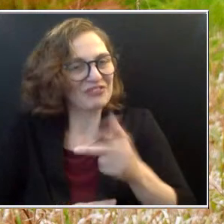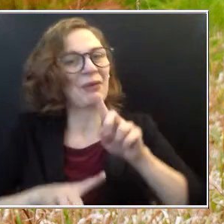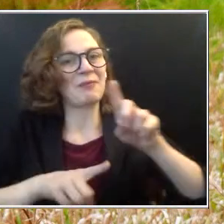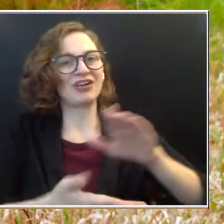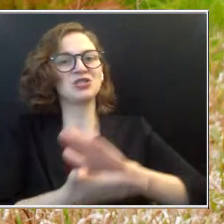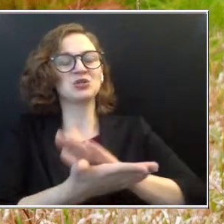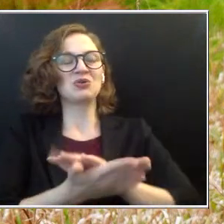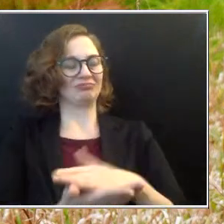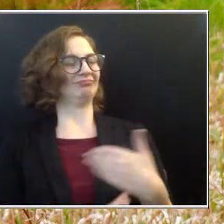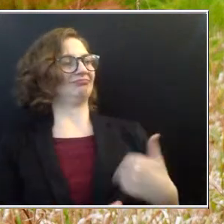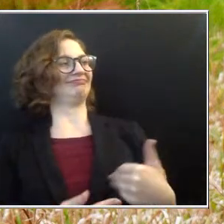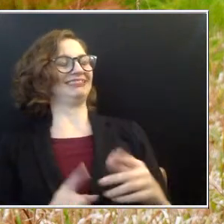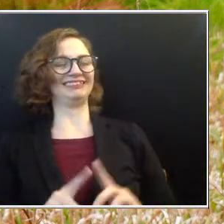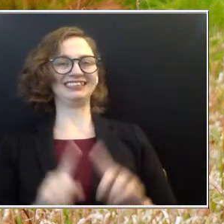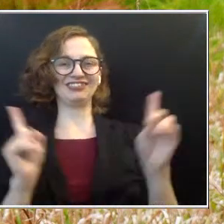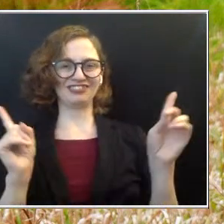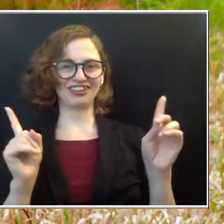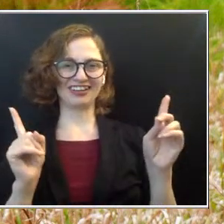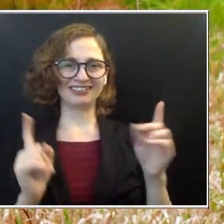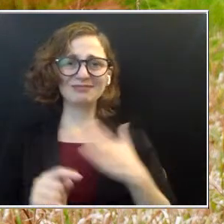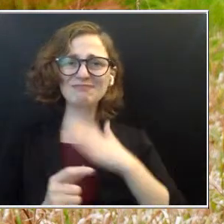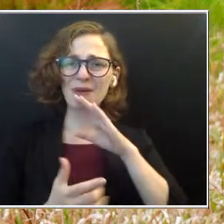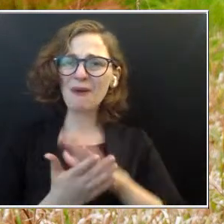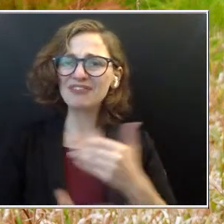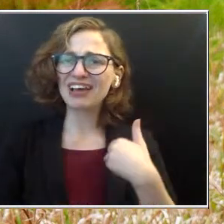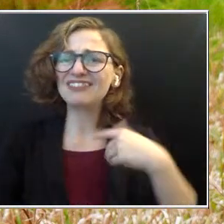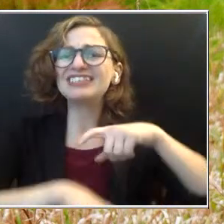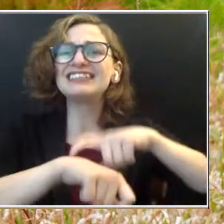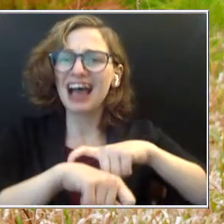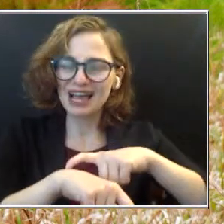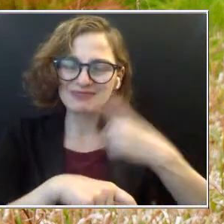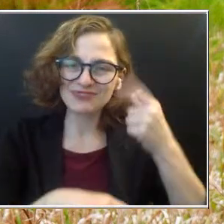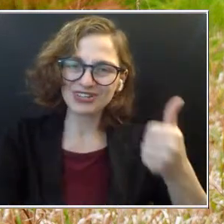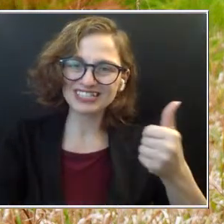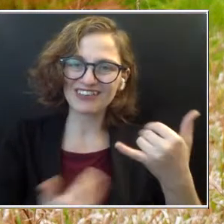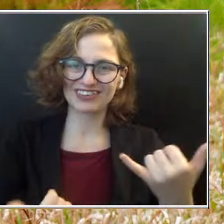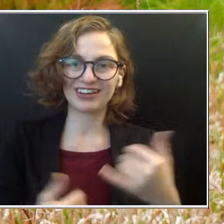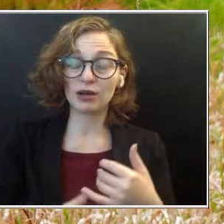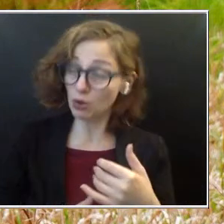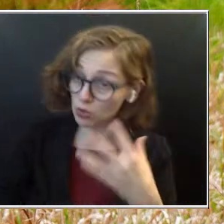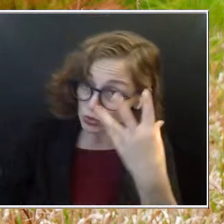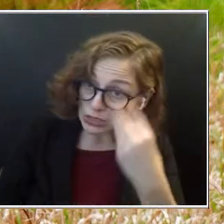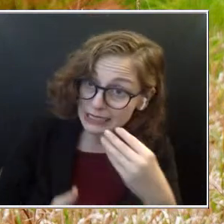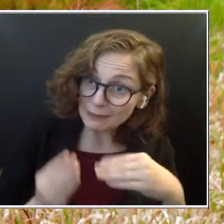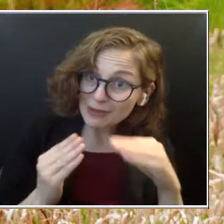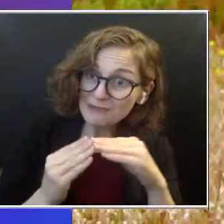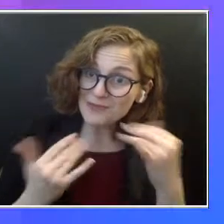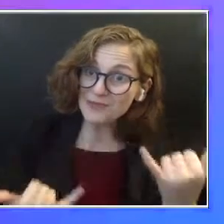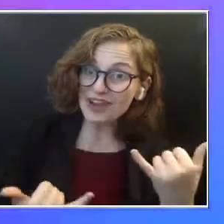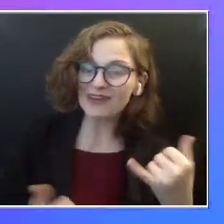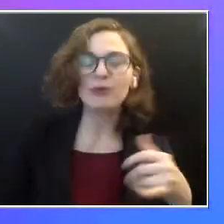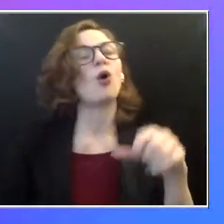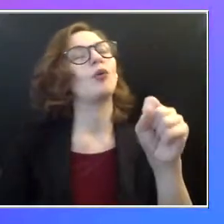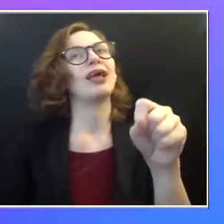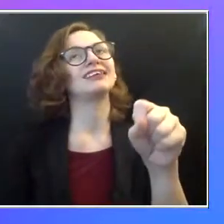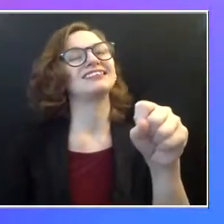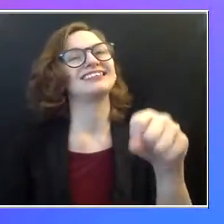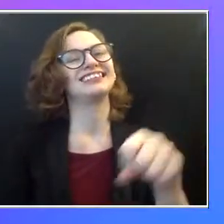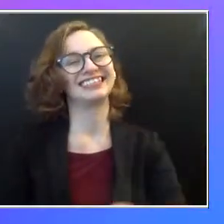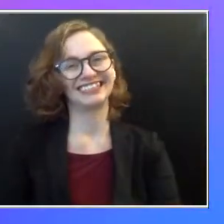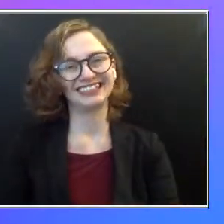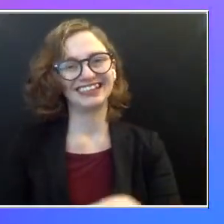experience. Katie actually has time now. Right, and are you guys sleeping more? Oh yeah, I mean, Right. yeah, the kids entertain